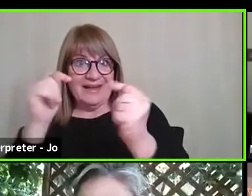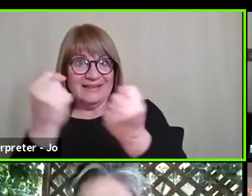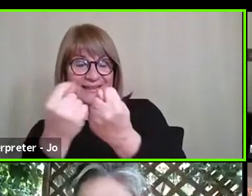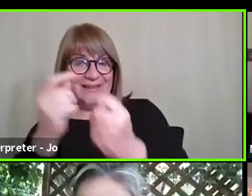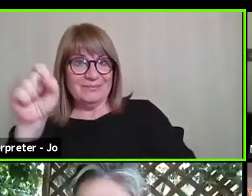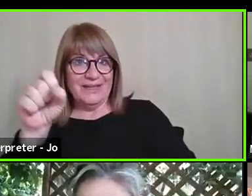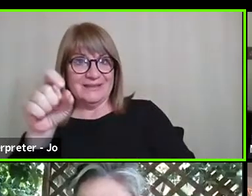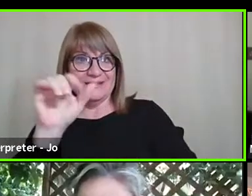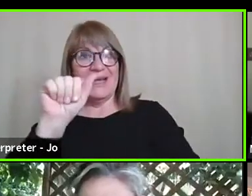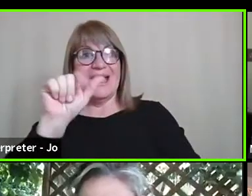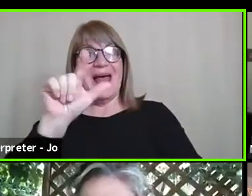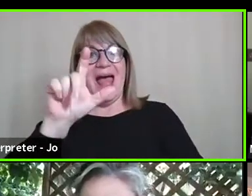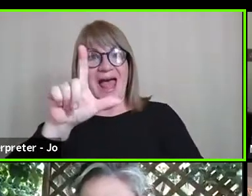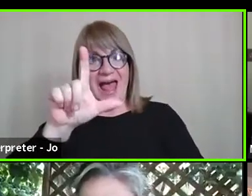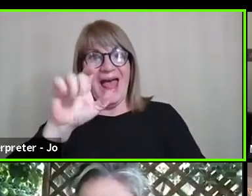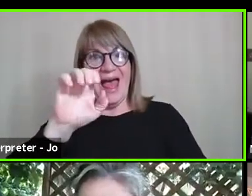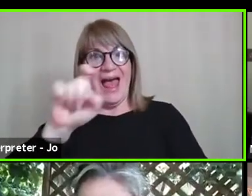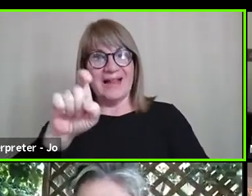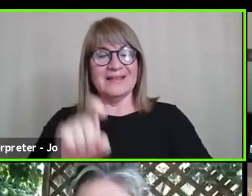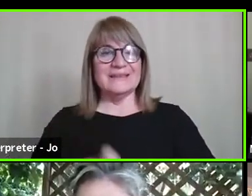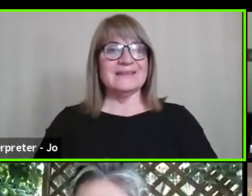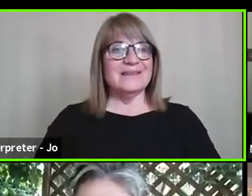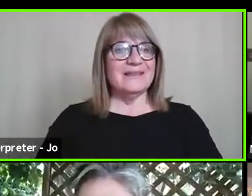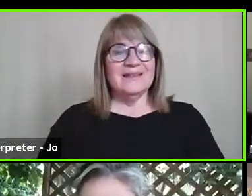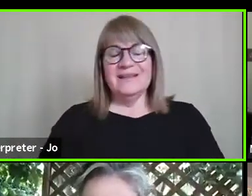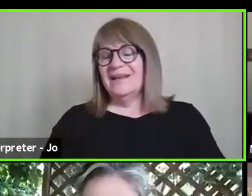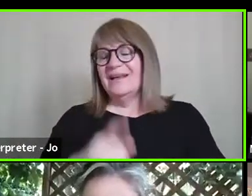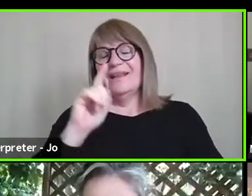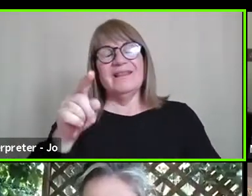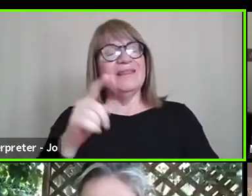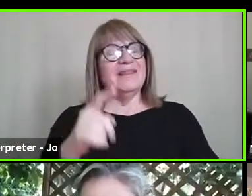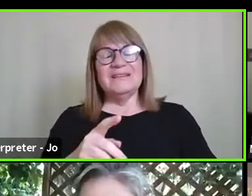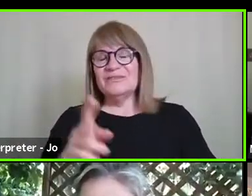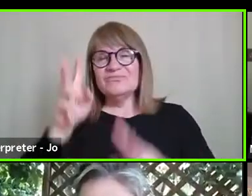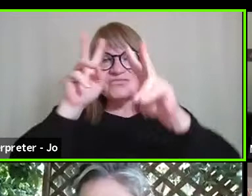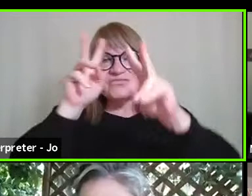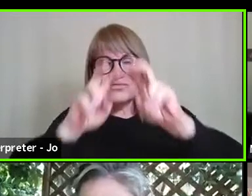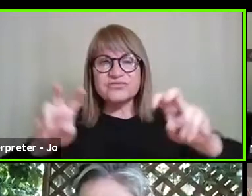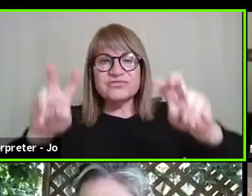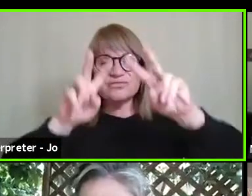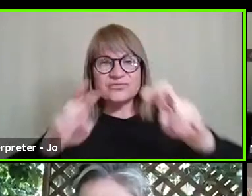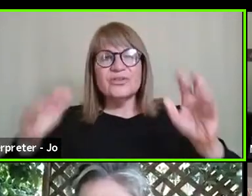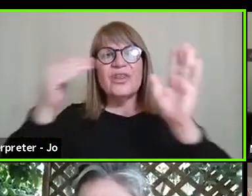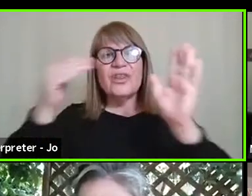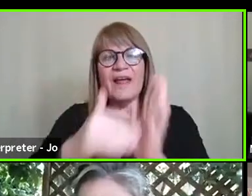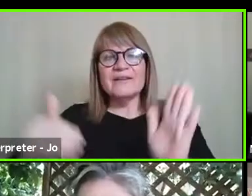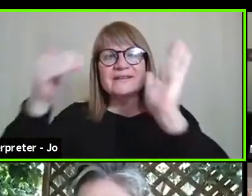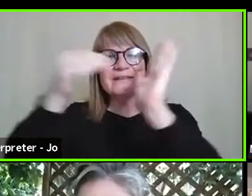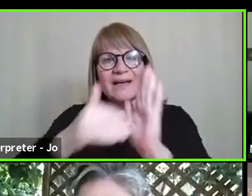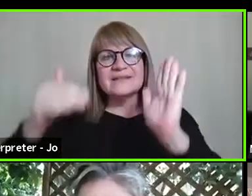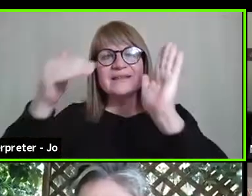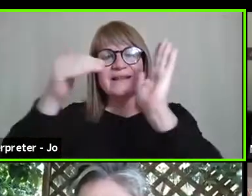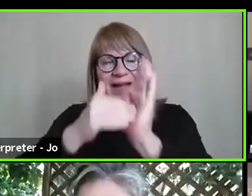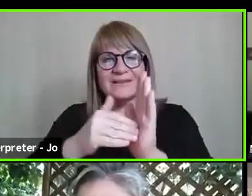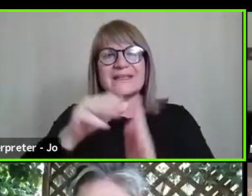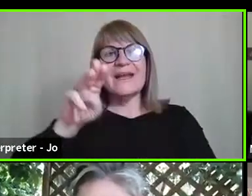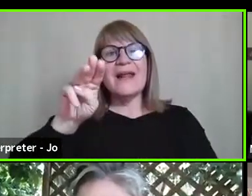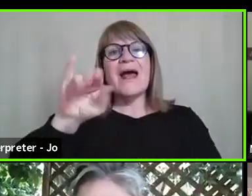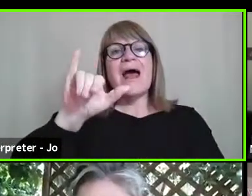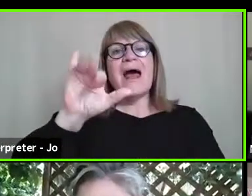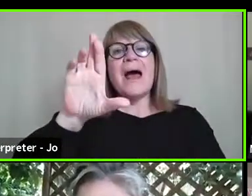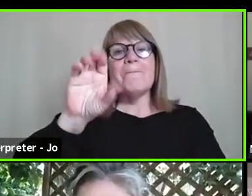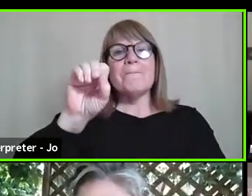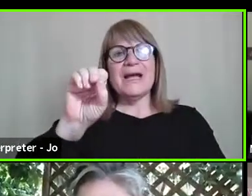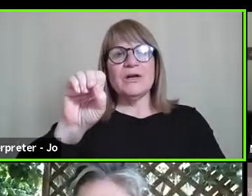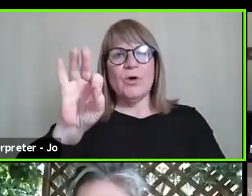through thousands of microfilm records in the california state archives to discover these records of the 20